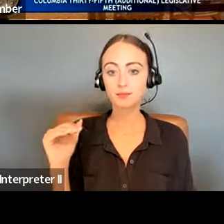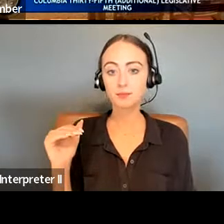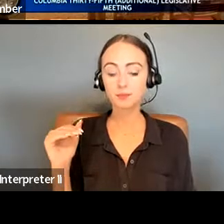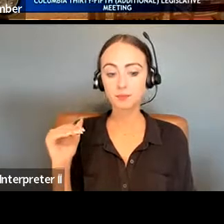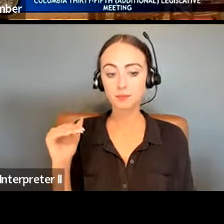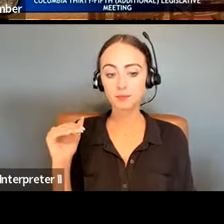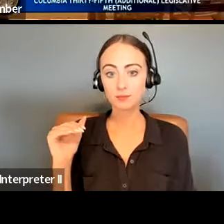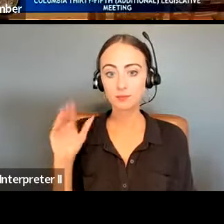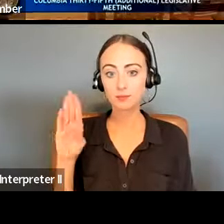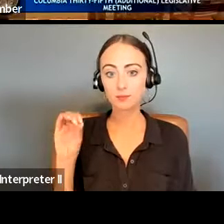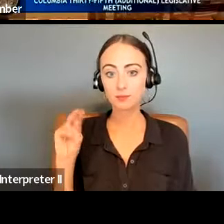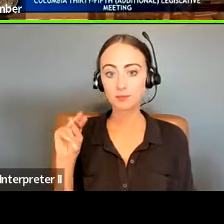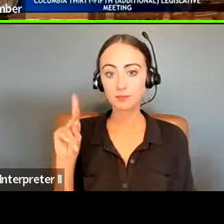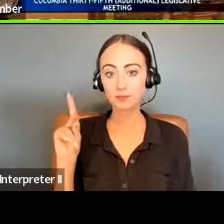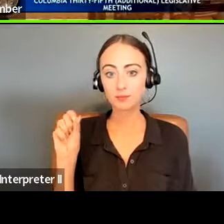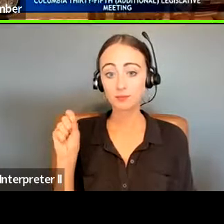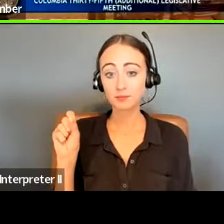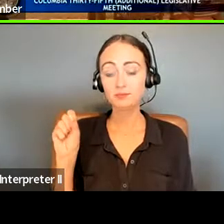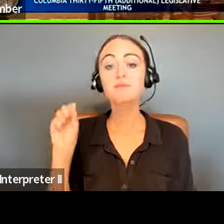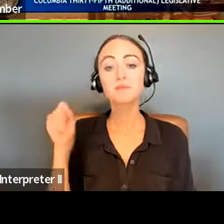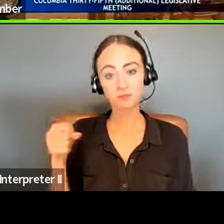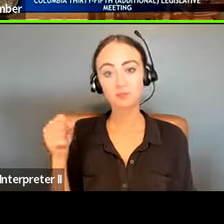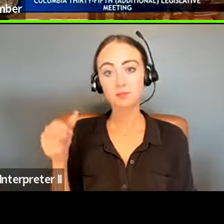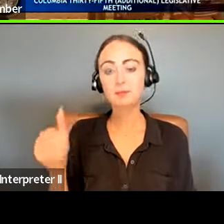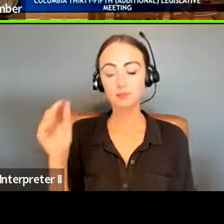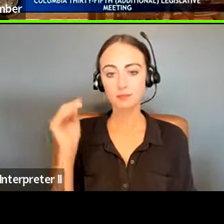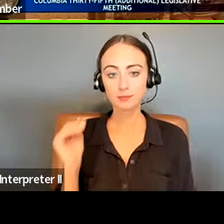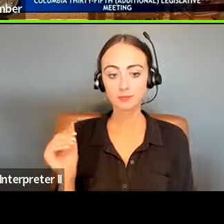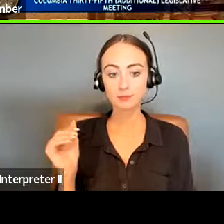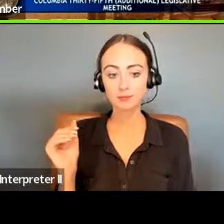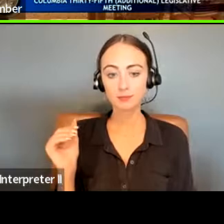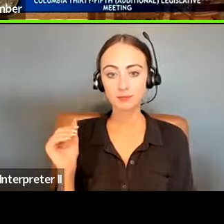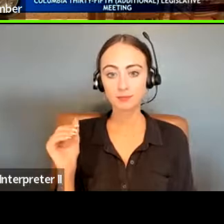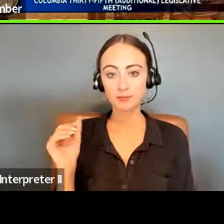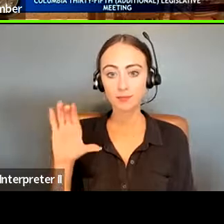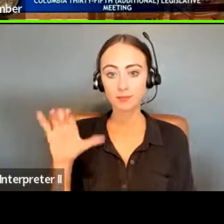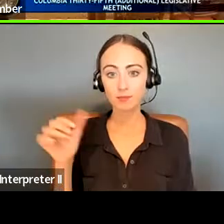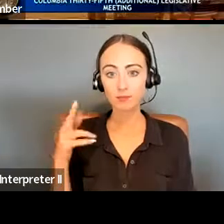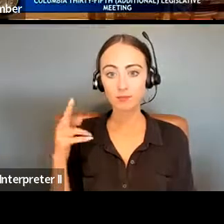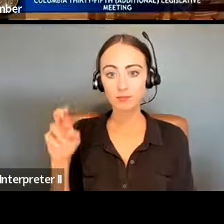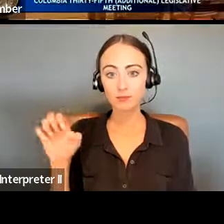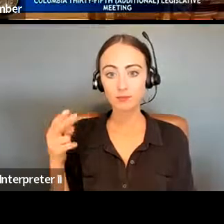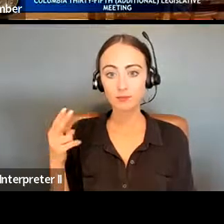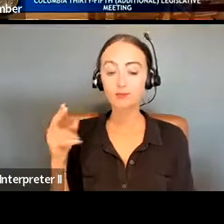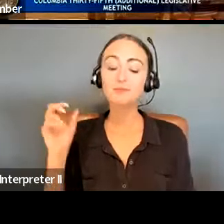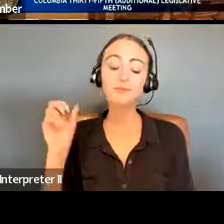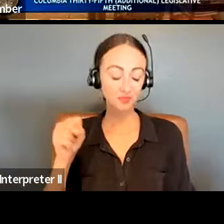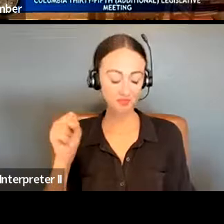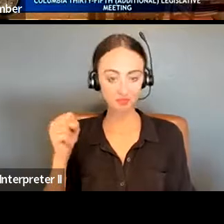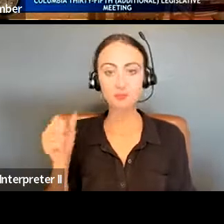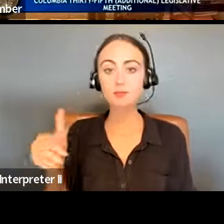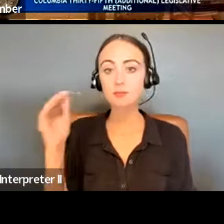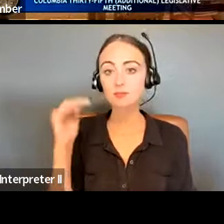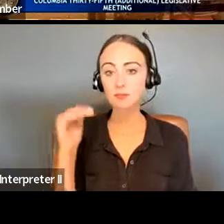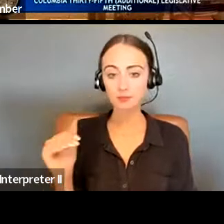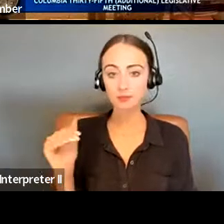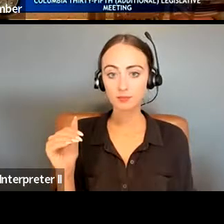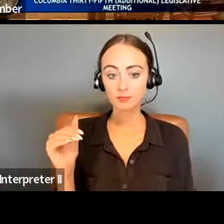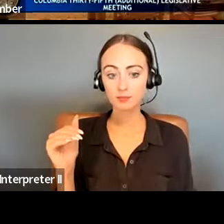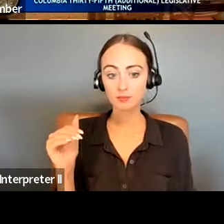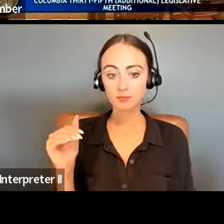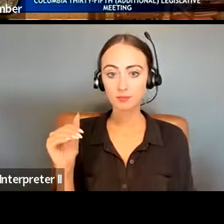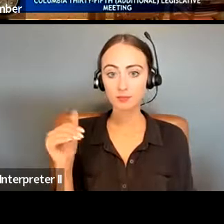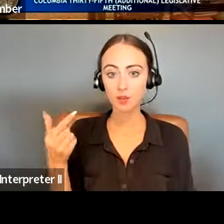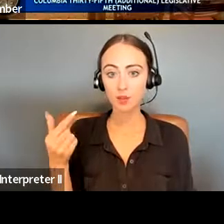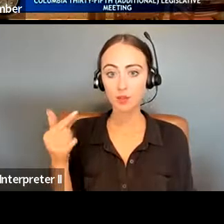yes. Councilmember Bonds. Yes. Councilmember Bonds votes yes. Councilmember Che. Yes. Councilmember Che votes yes.